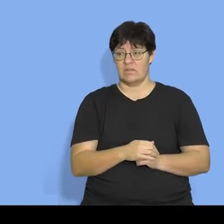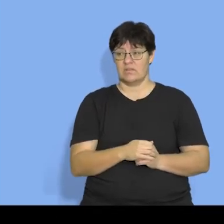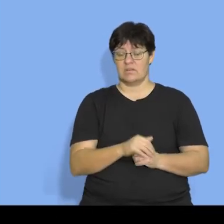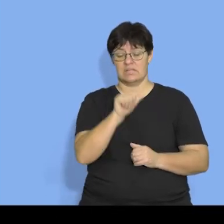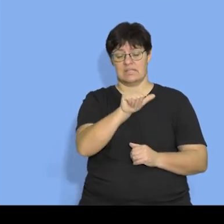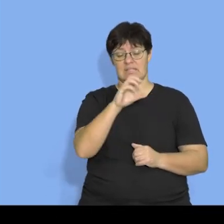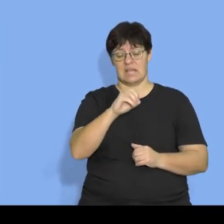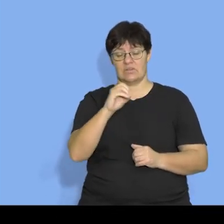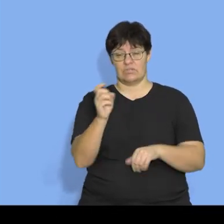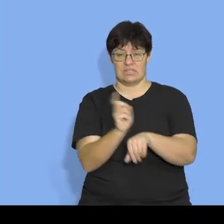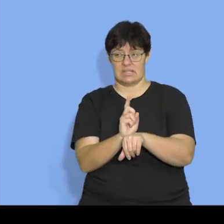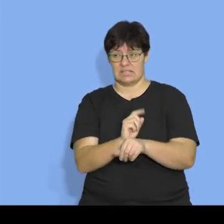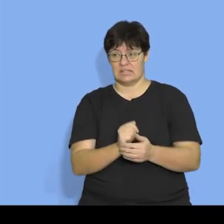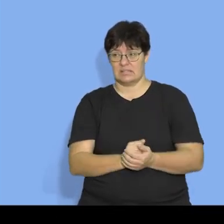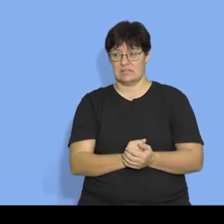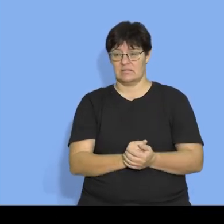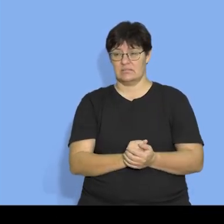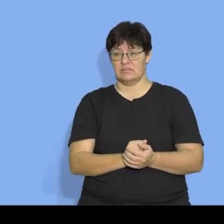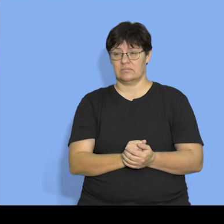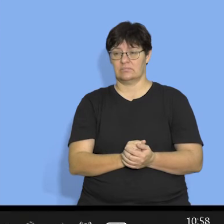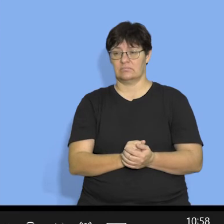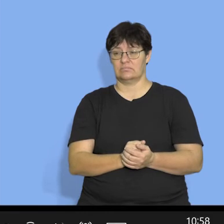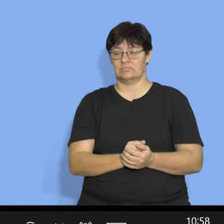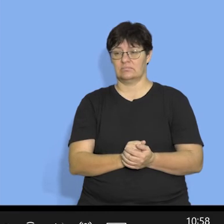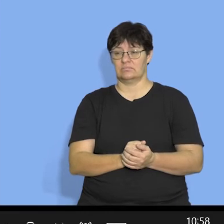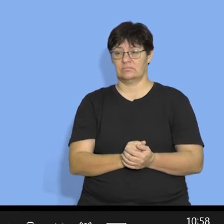in 600 seconds.